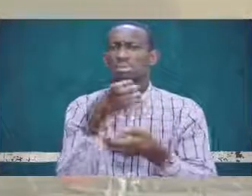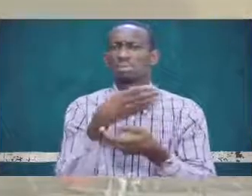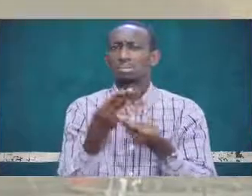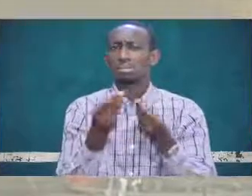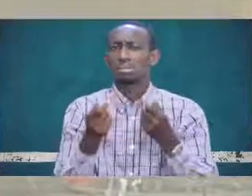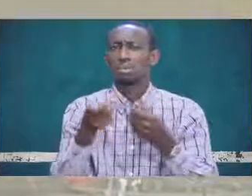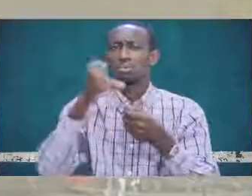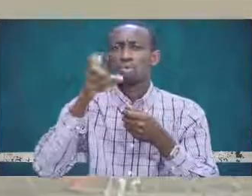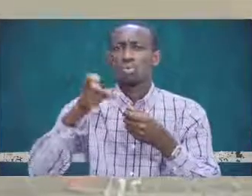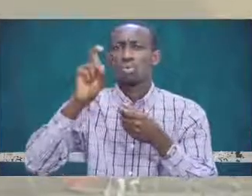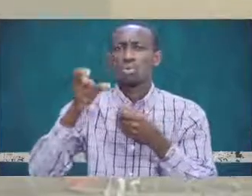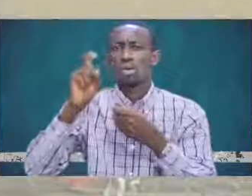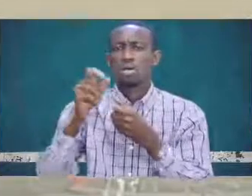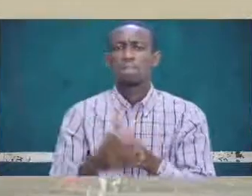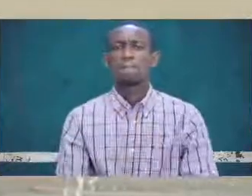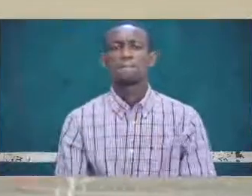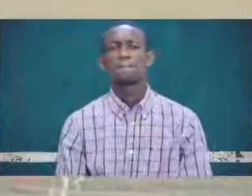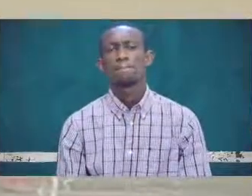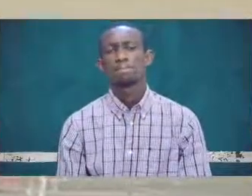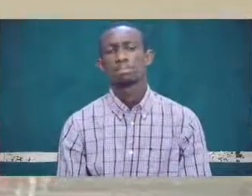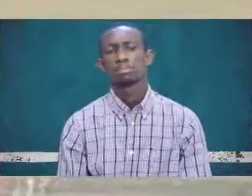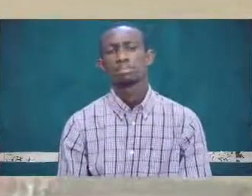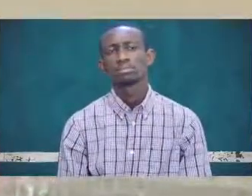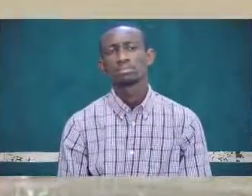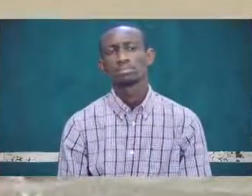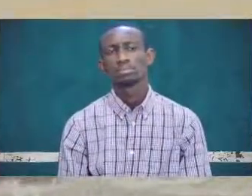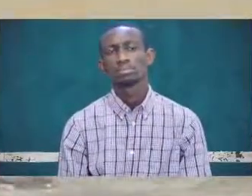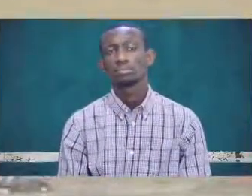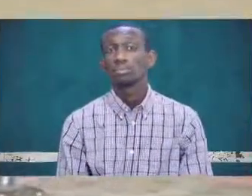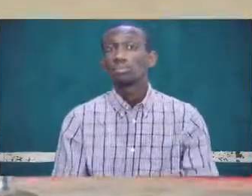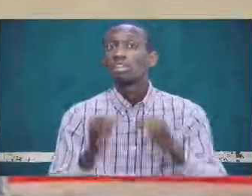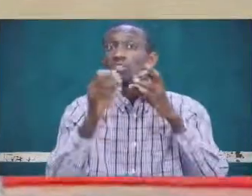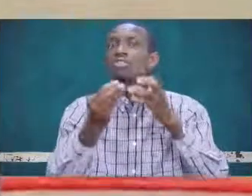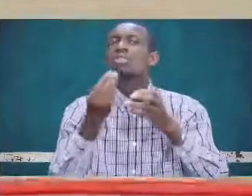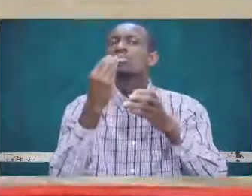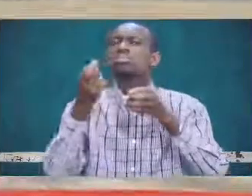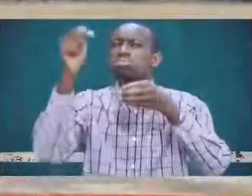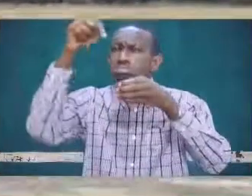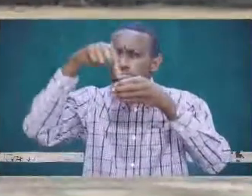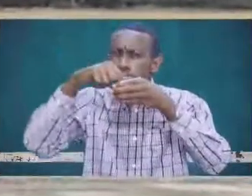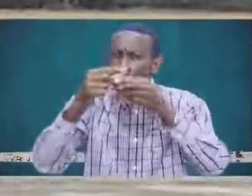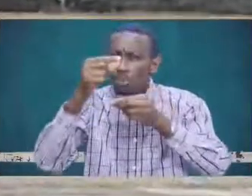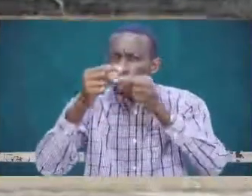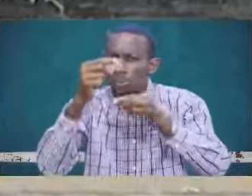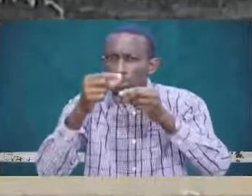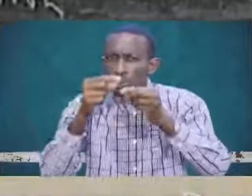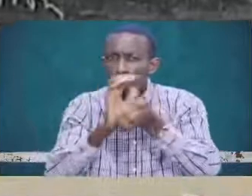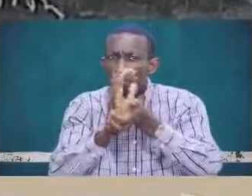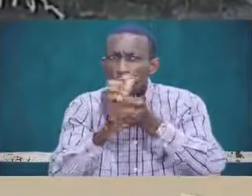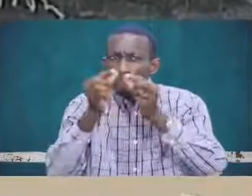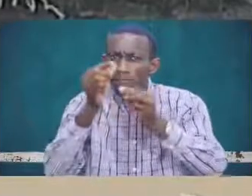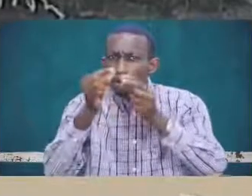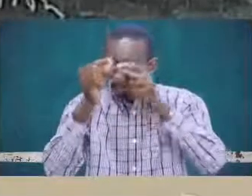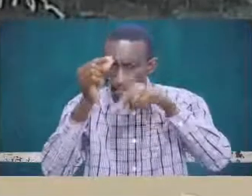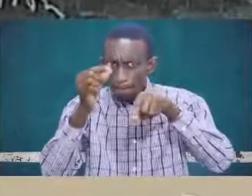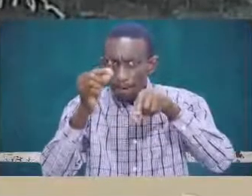through a pyloric sphincter now. After being churned from there, it is going to be released into small amounts through a pyloric sphincter, where it is going to